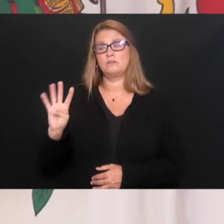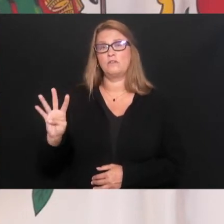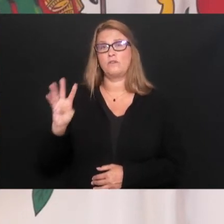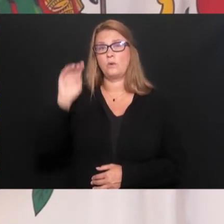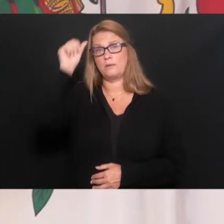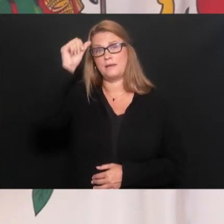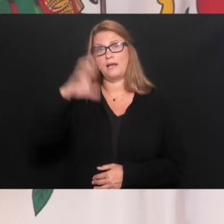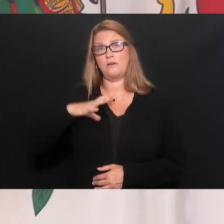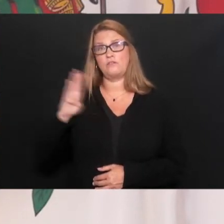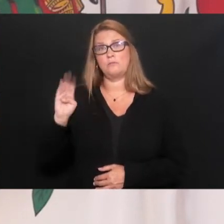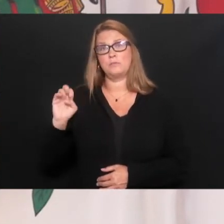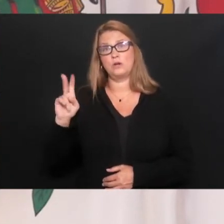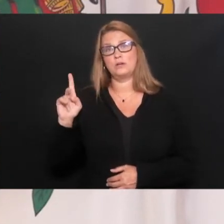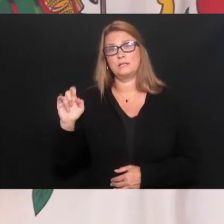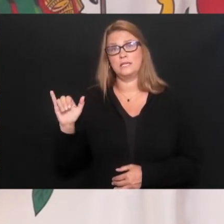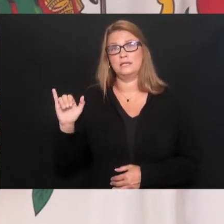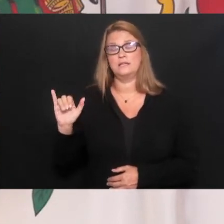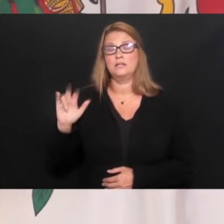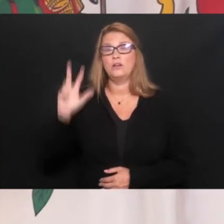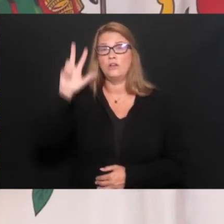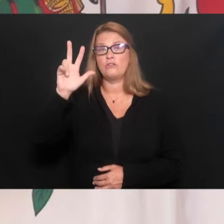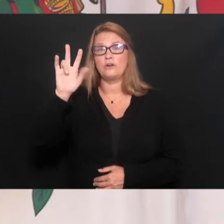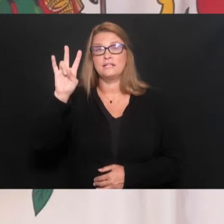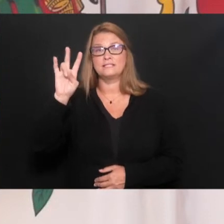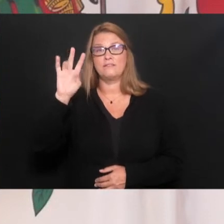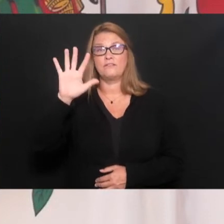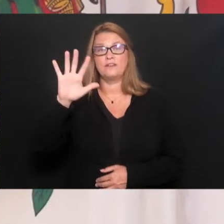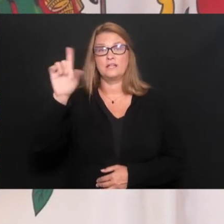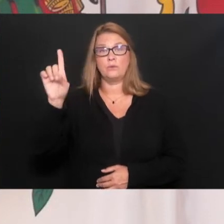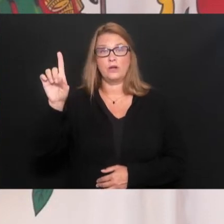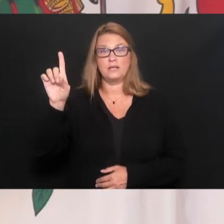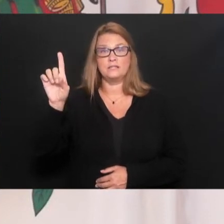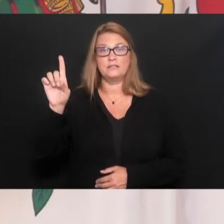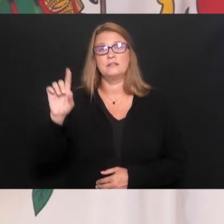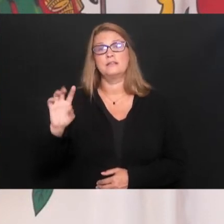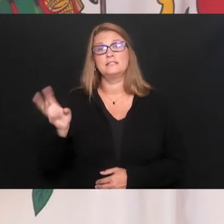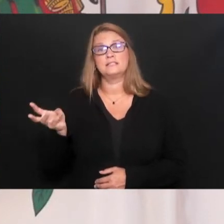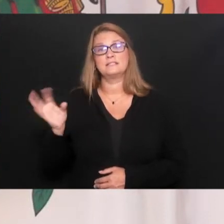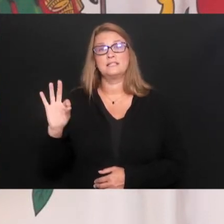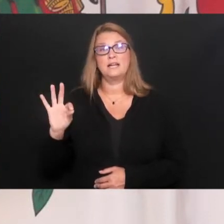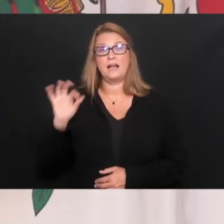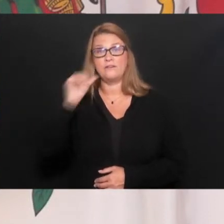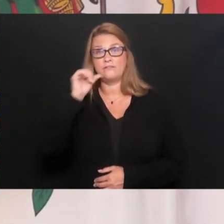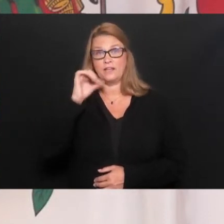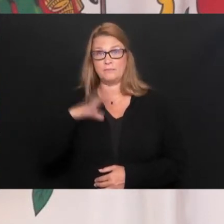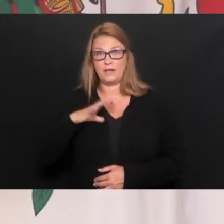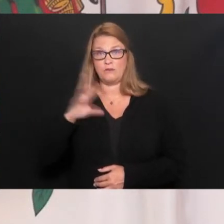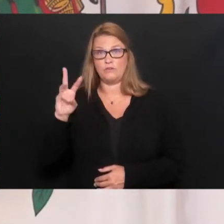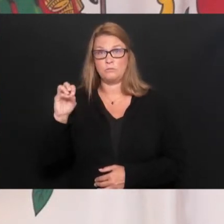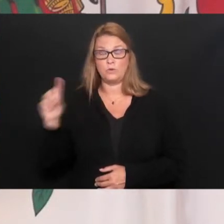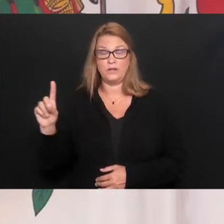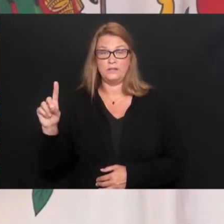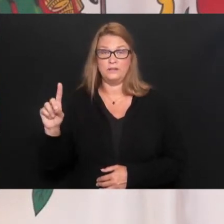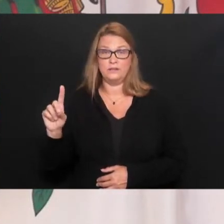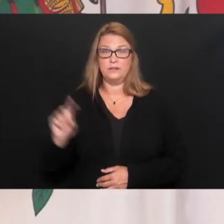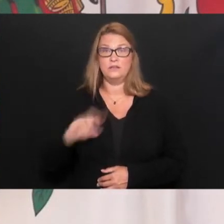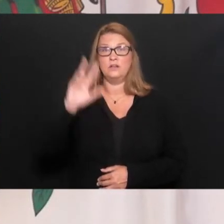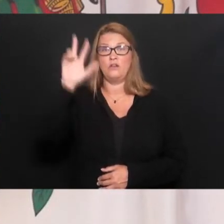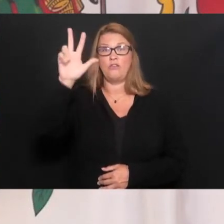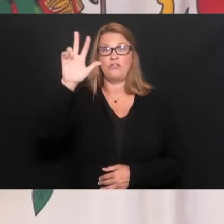male from Berkeley County. The 3,751st death, a 69-year-old female from Wood County.